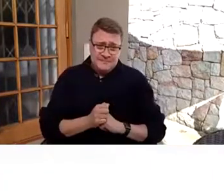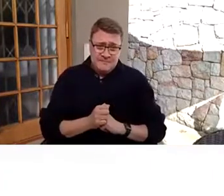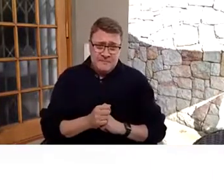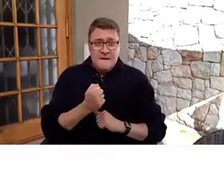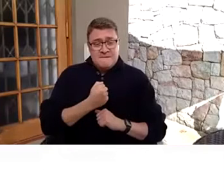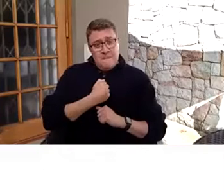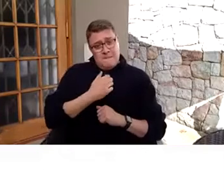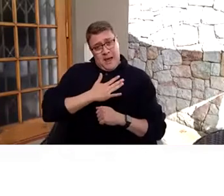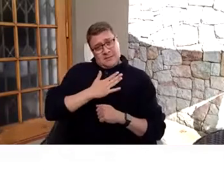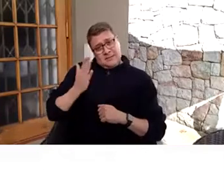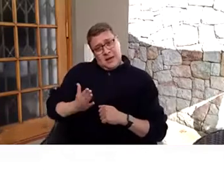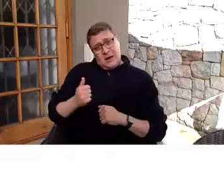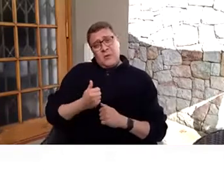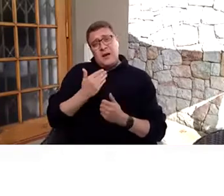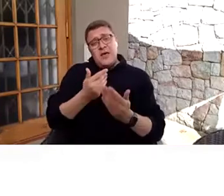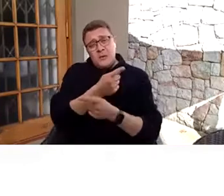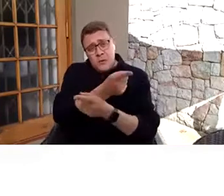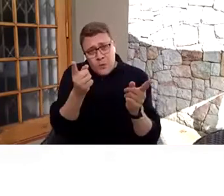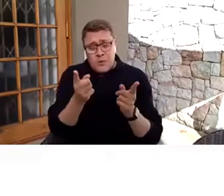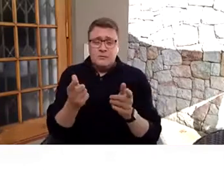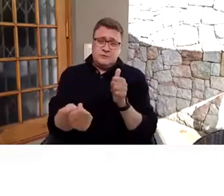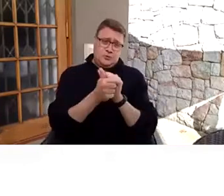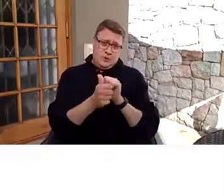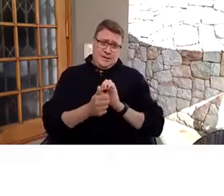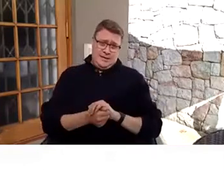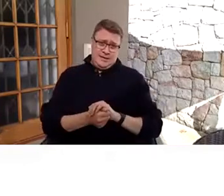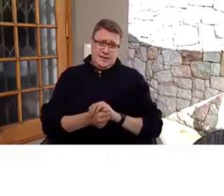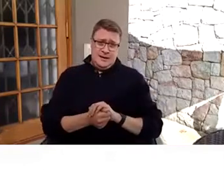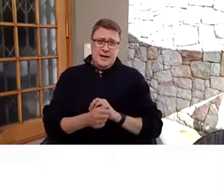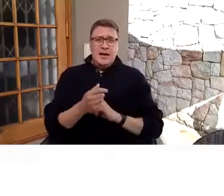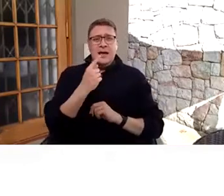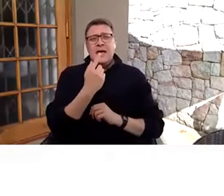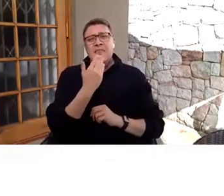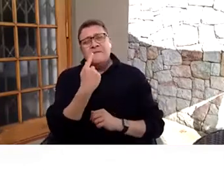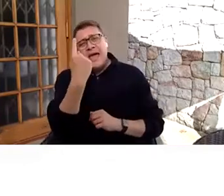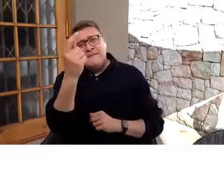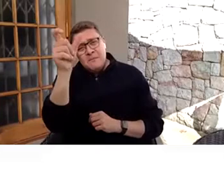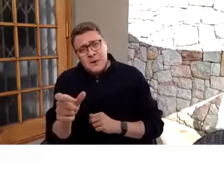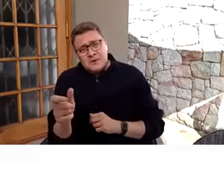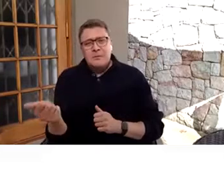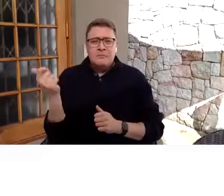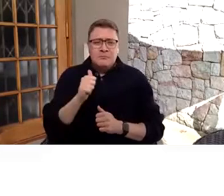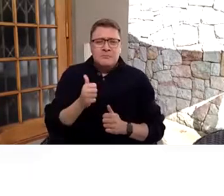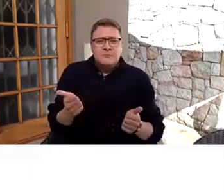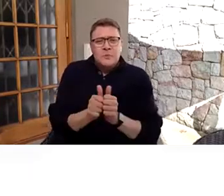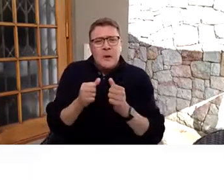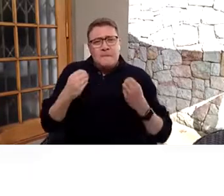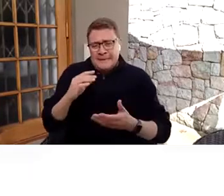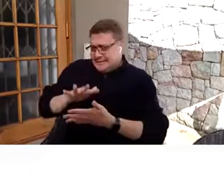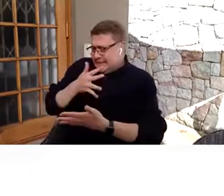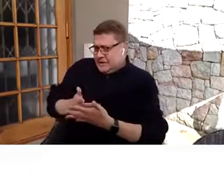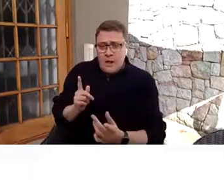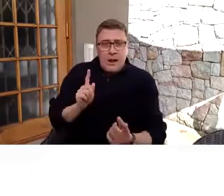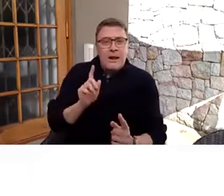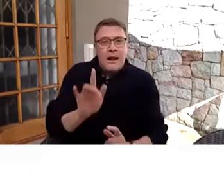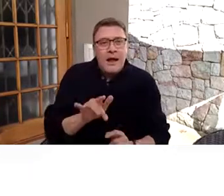thank you for joining. Thank you to each and every single attendee for taking the time out of your busy schedule to join in